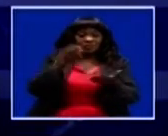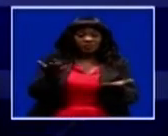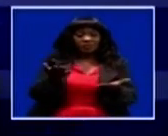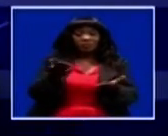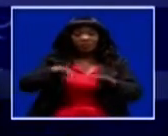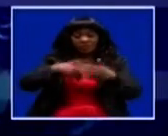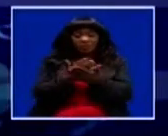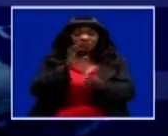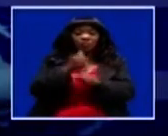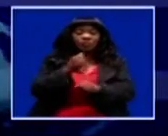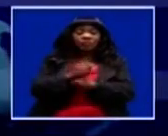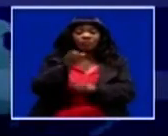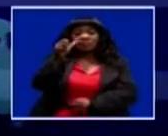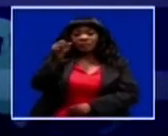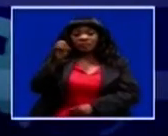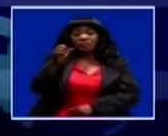in Sesheke.